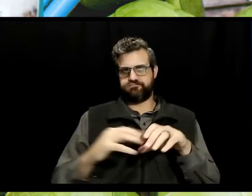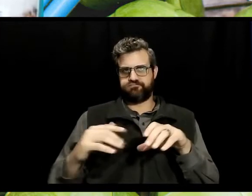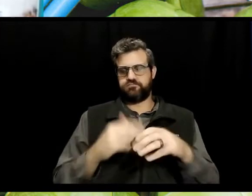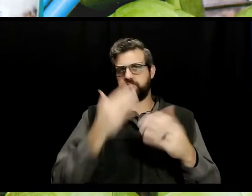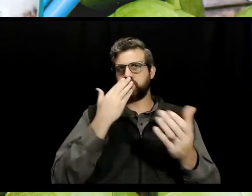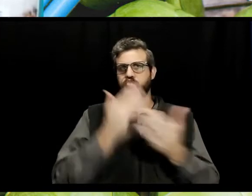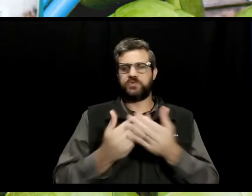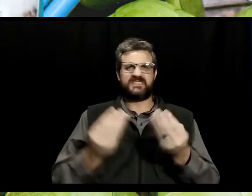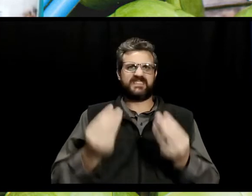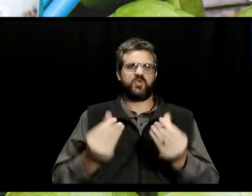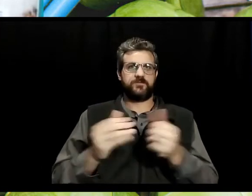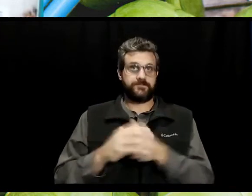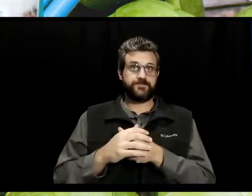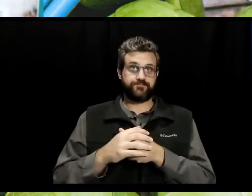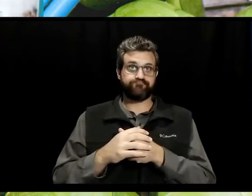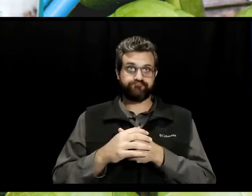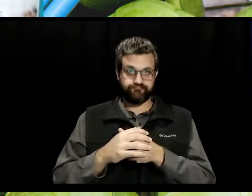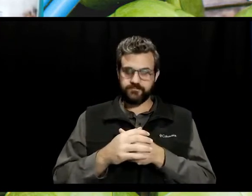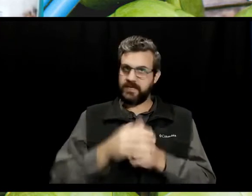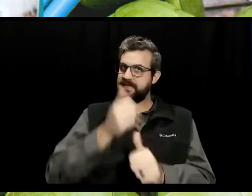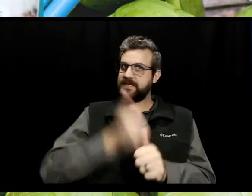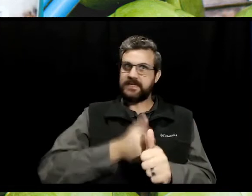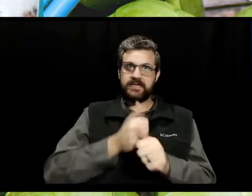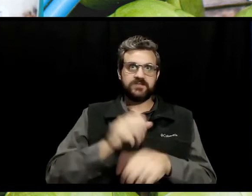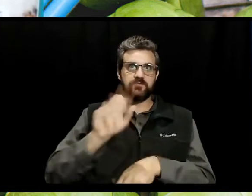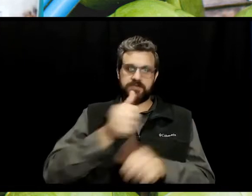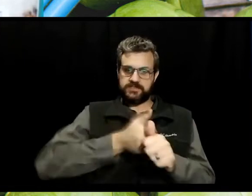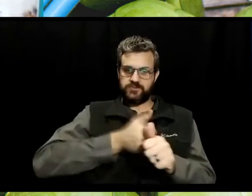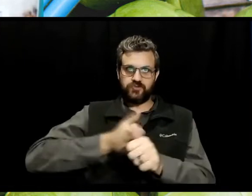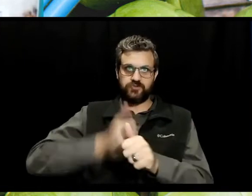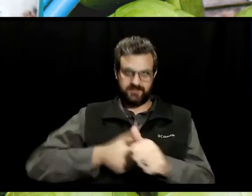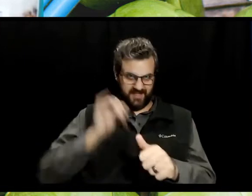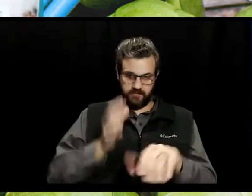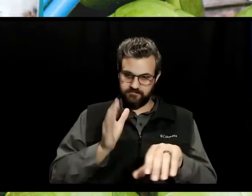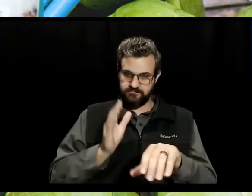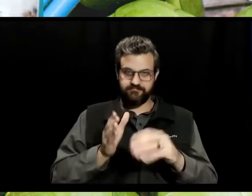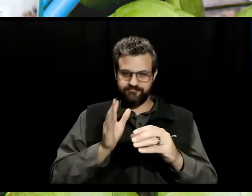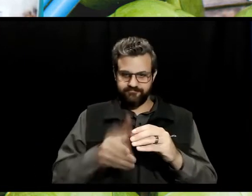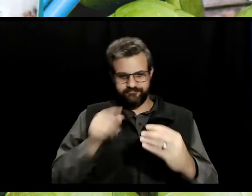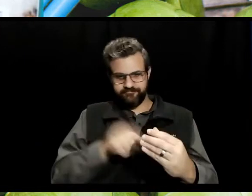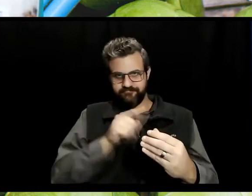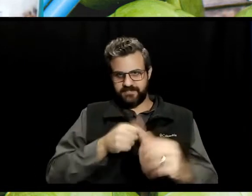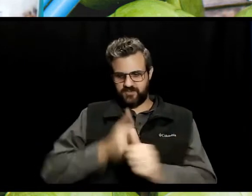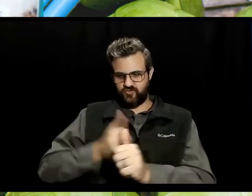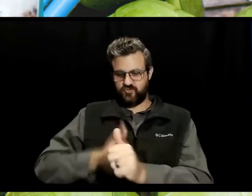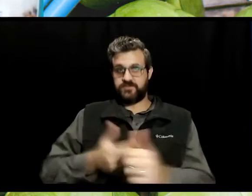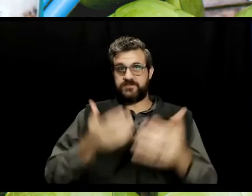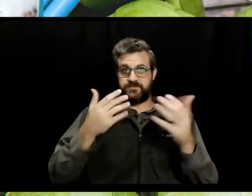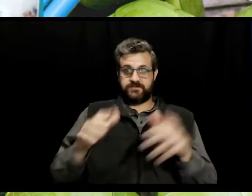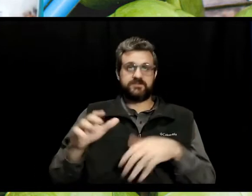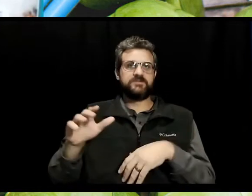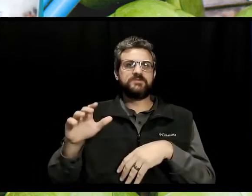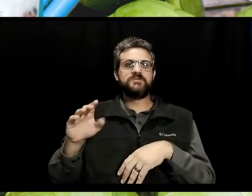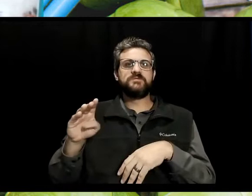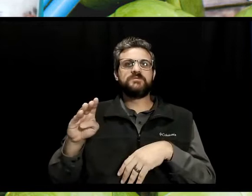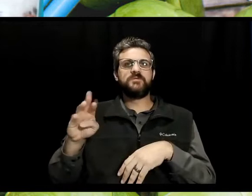sprout. So once you do that to all of your Brussels sprouts, you're going to boil them on medium to high heat for